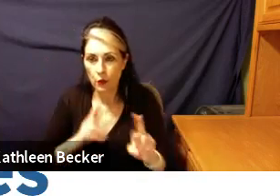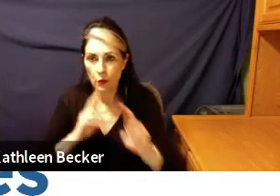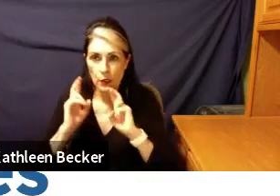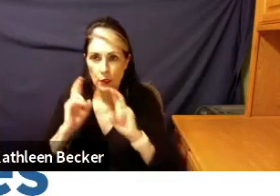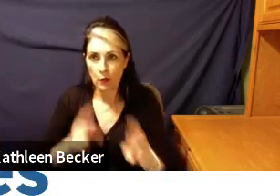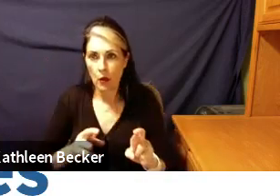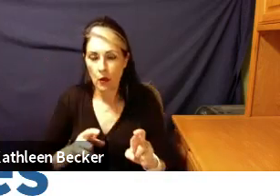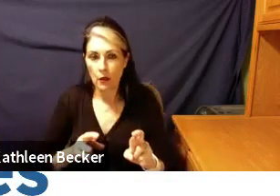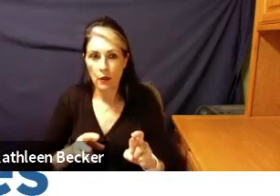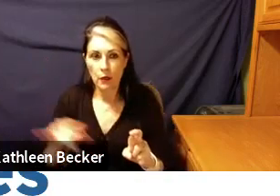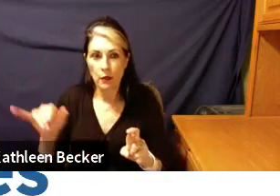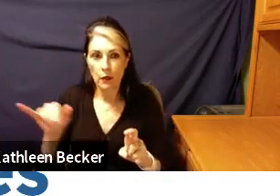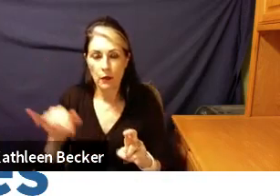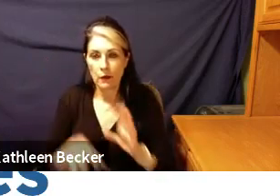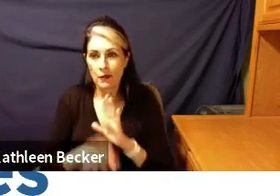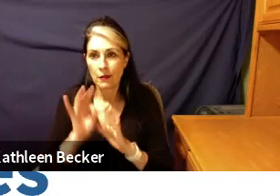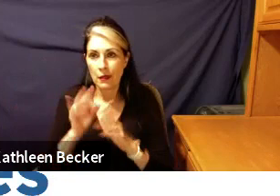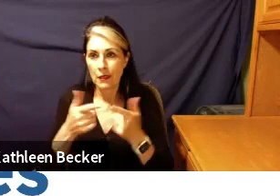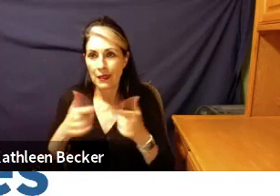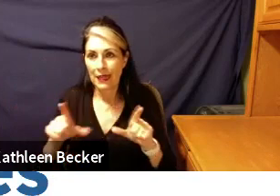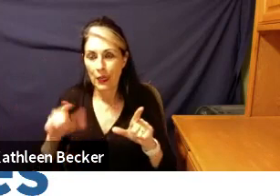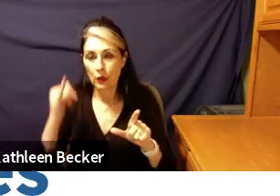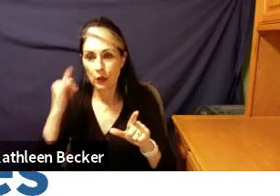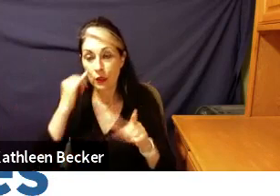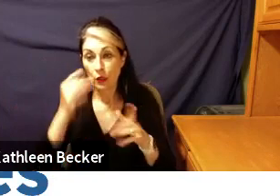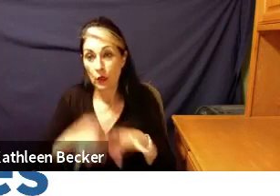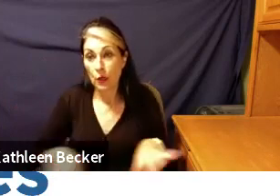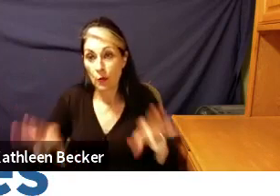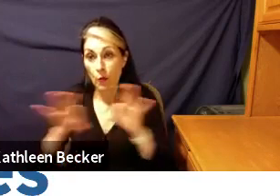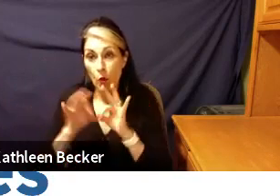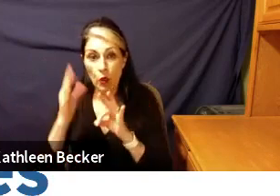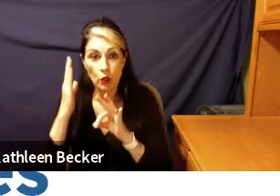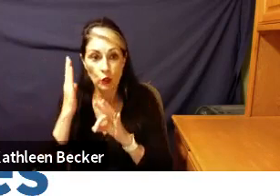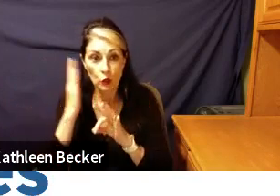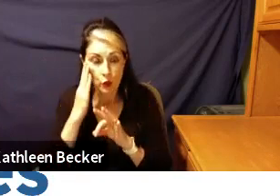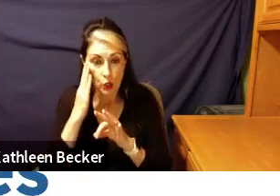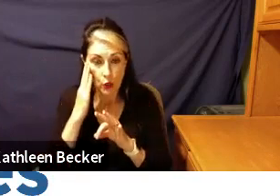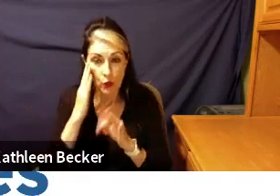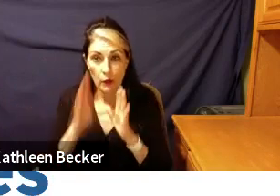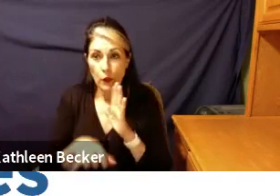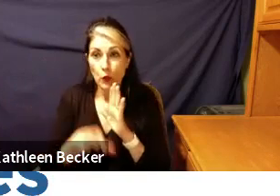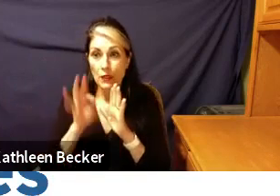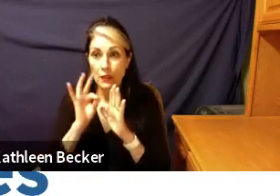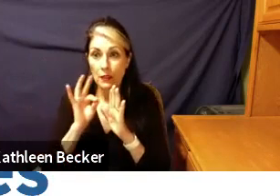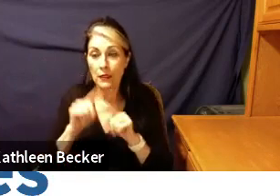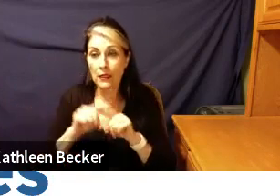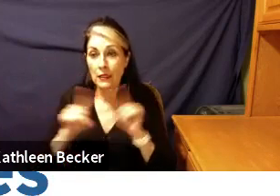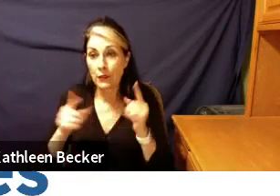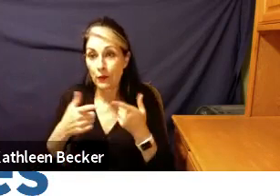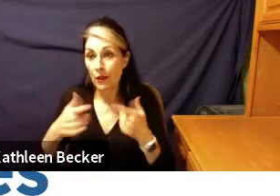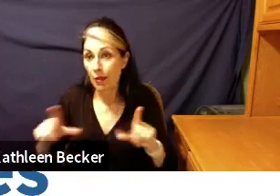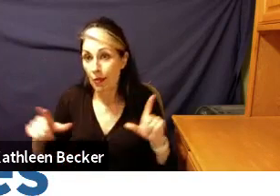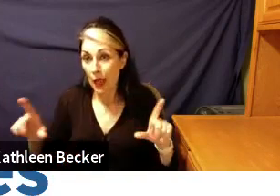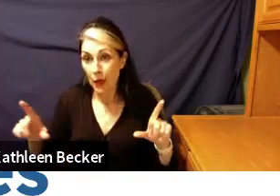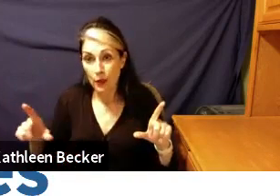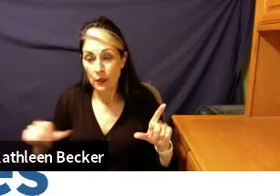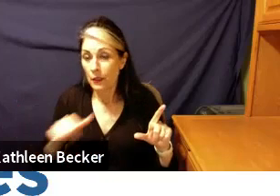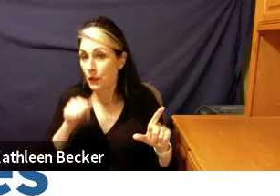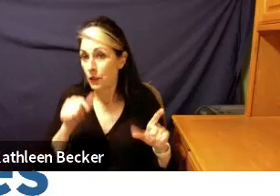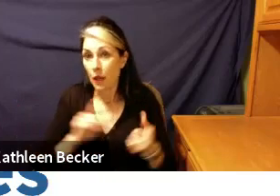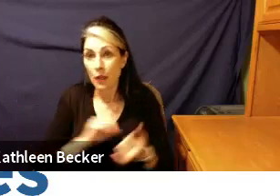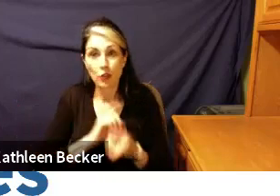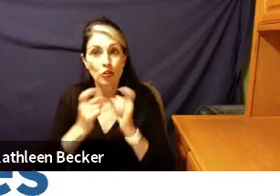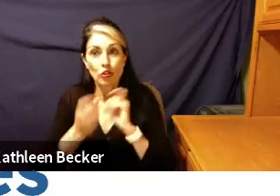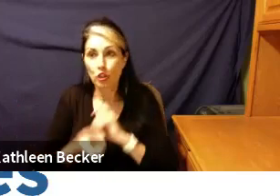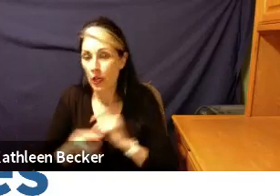the selected language. So very important to note, by selecting a different language, it doesn't